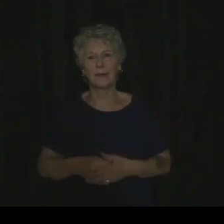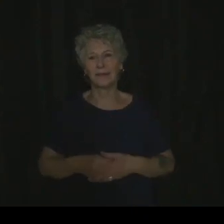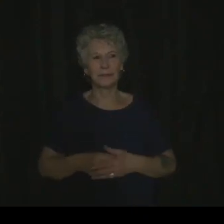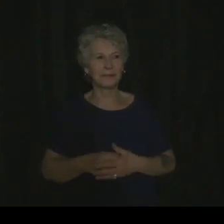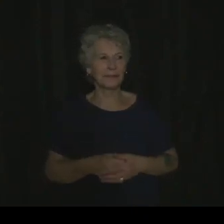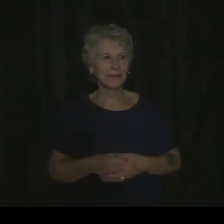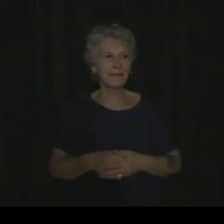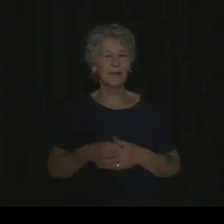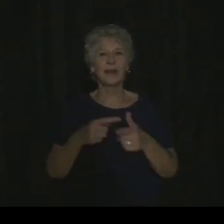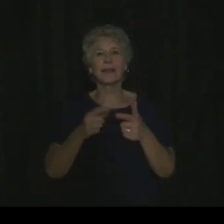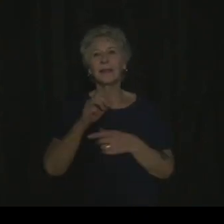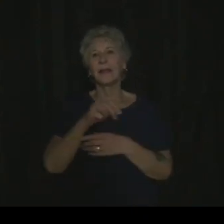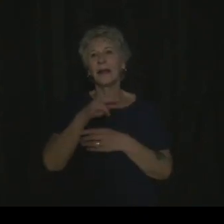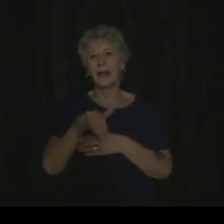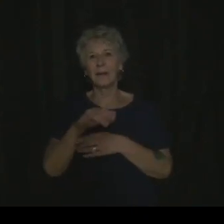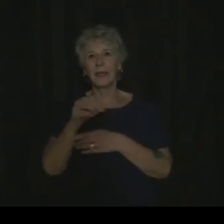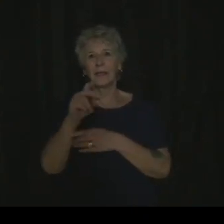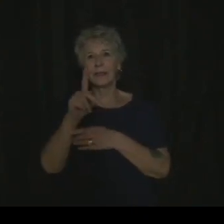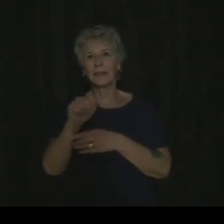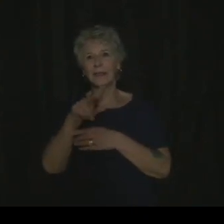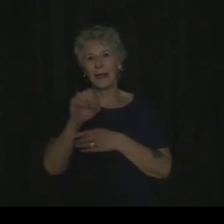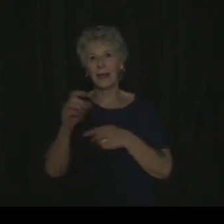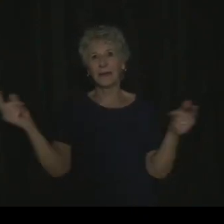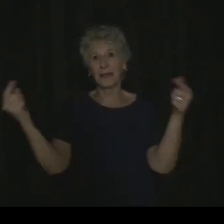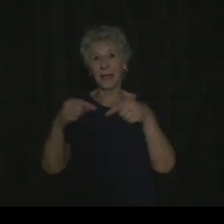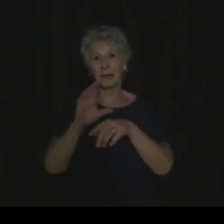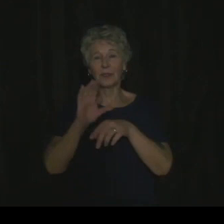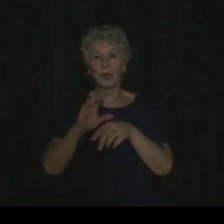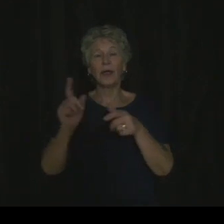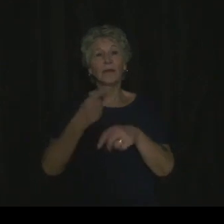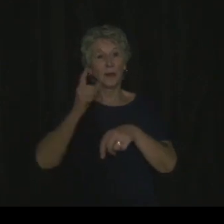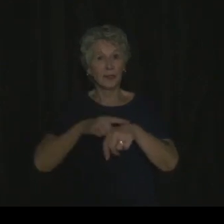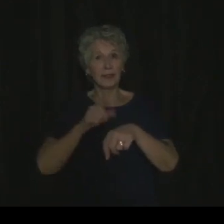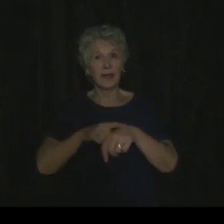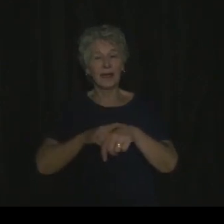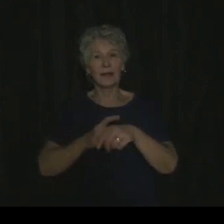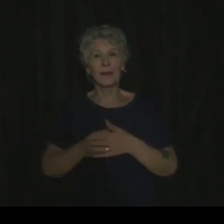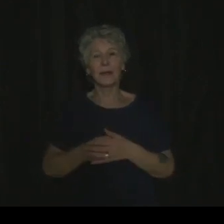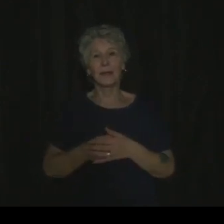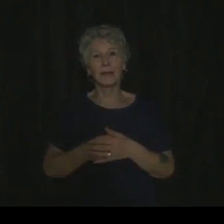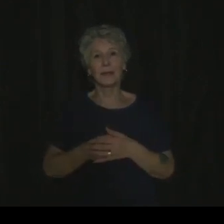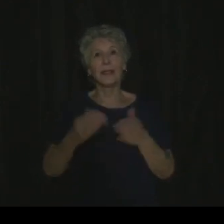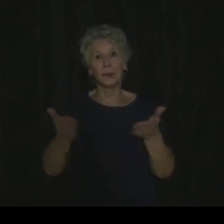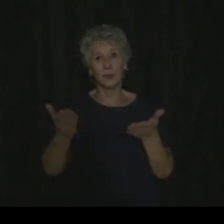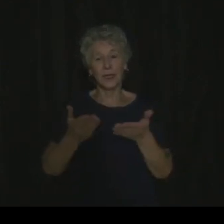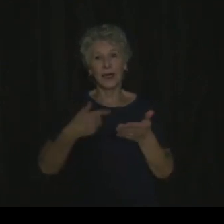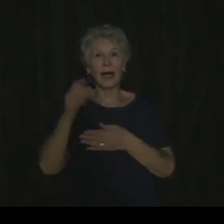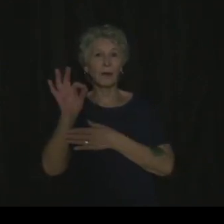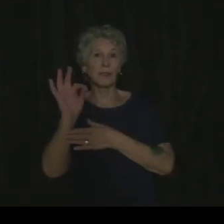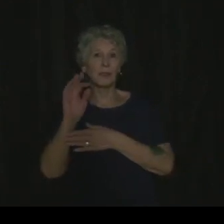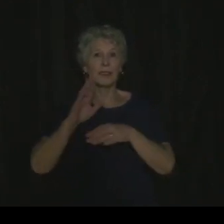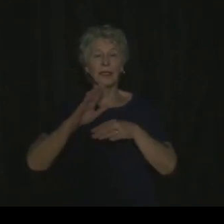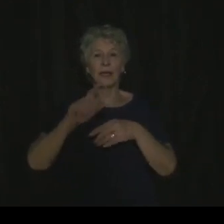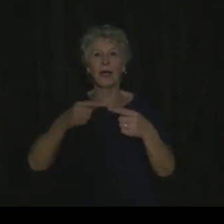Consequently, Amy and Dave came to church, and the first time, I believe, and she can correct this, but the first time she was here, I was preaching on Romans